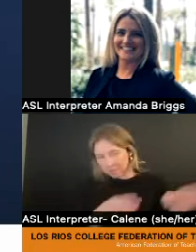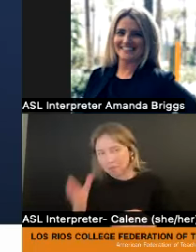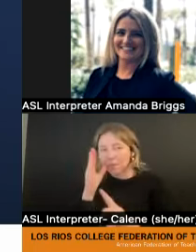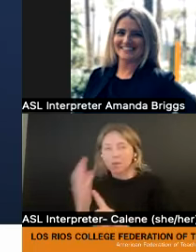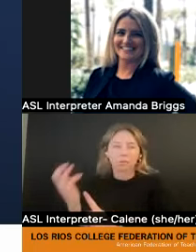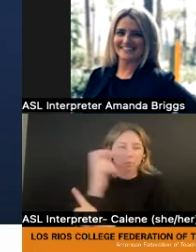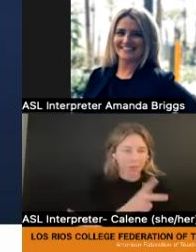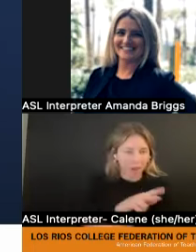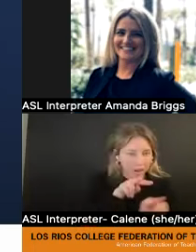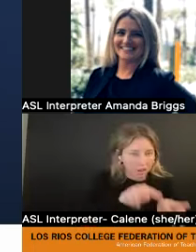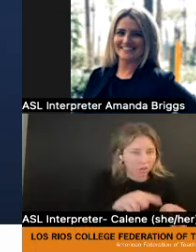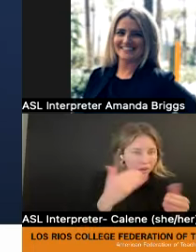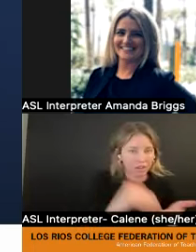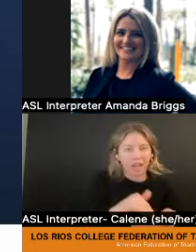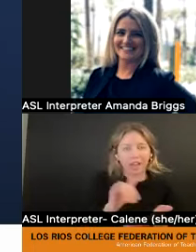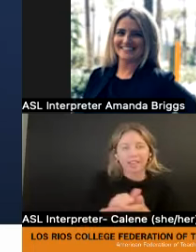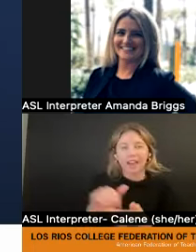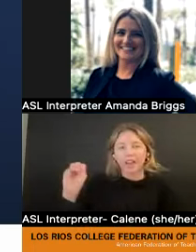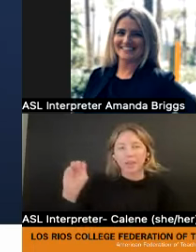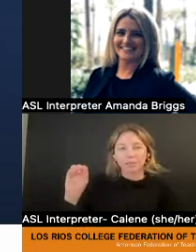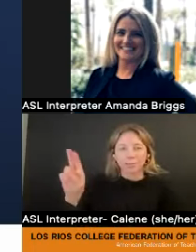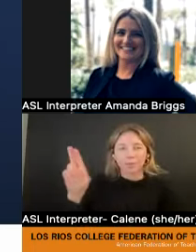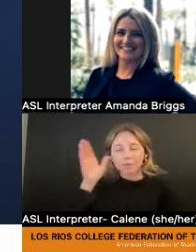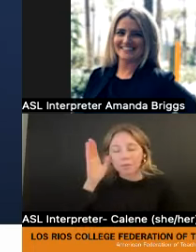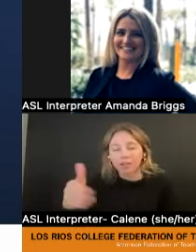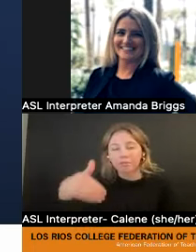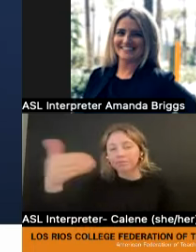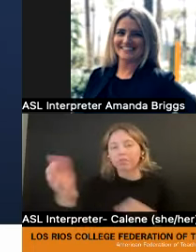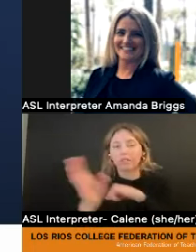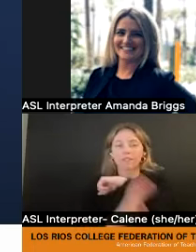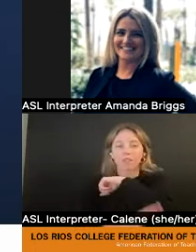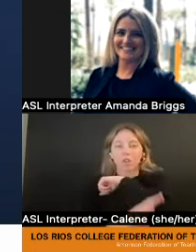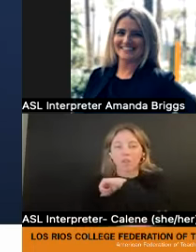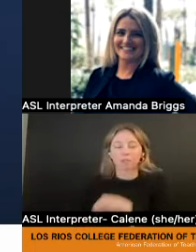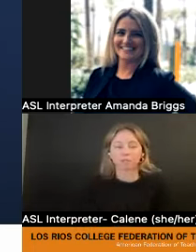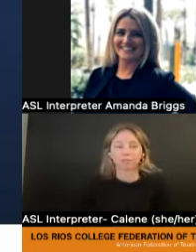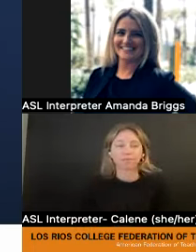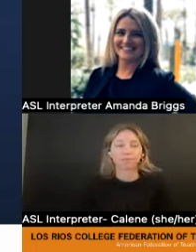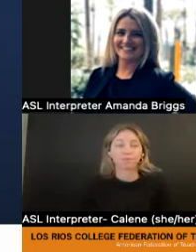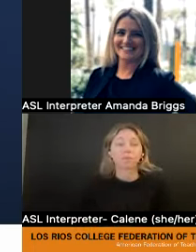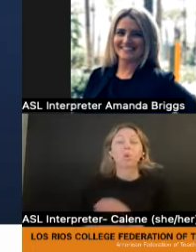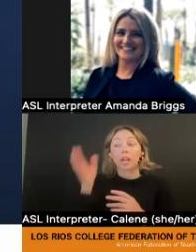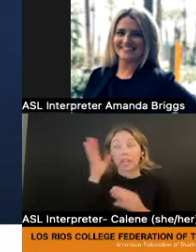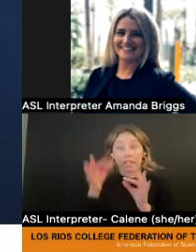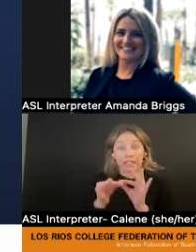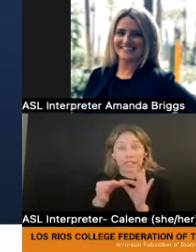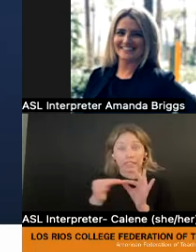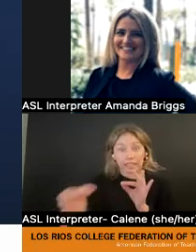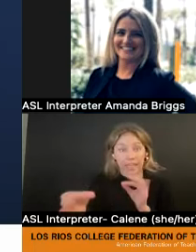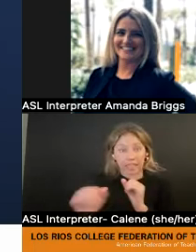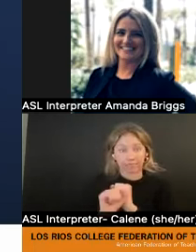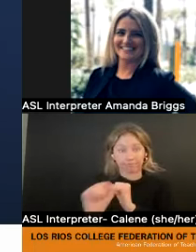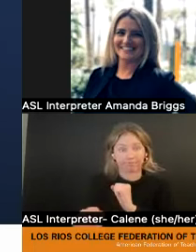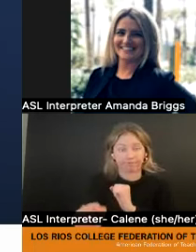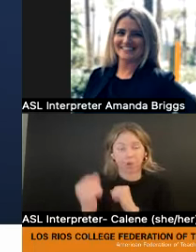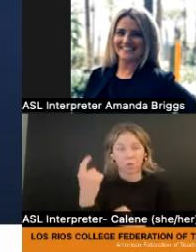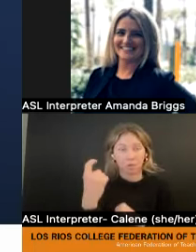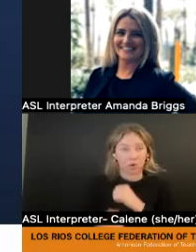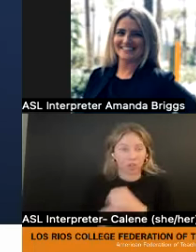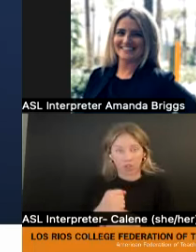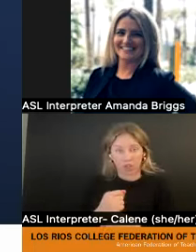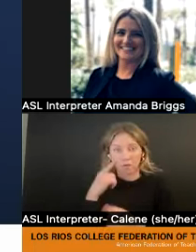to revisit that MOU in the fall. So we've extended the existing MOU for a year to make sure that people still